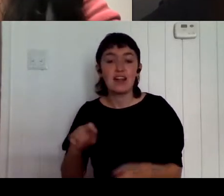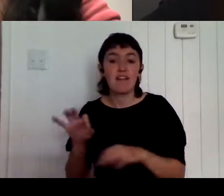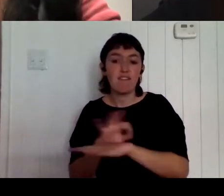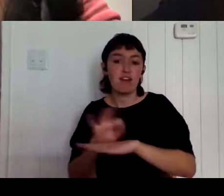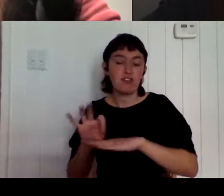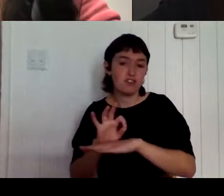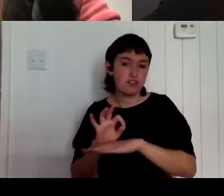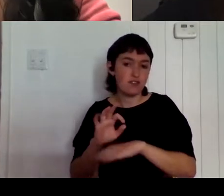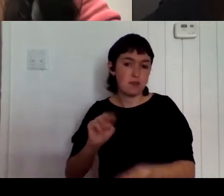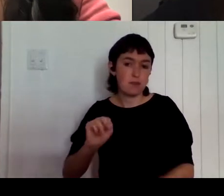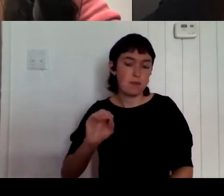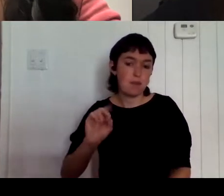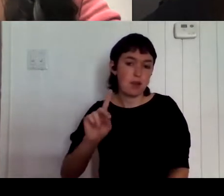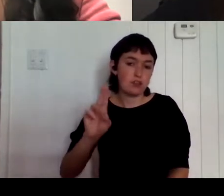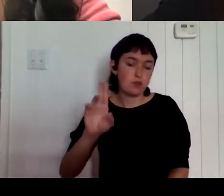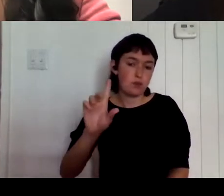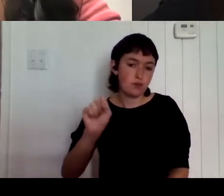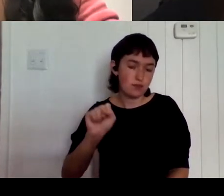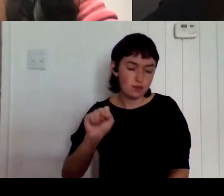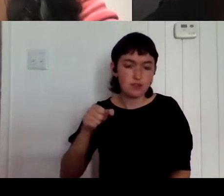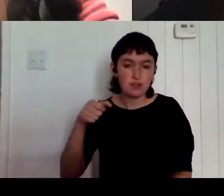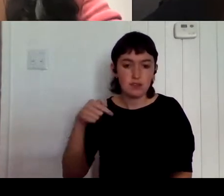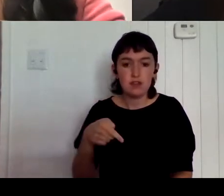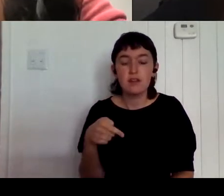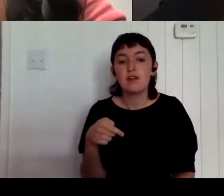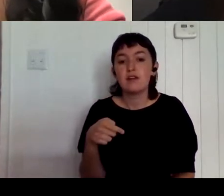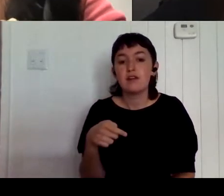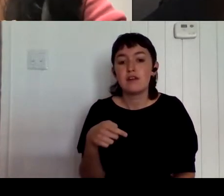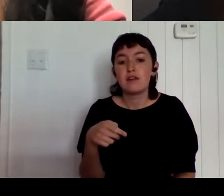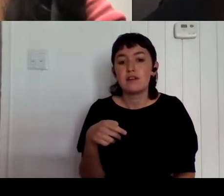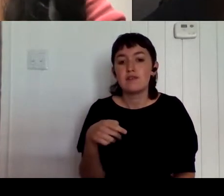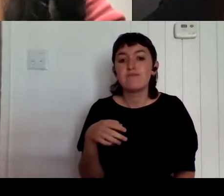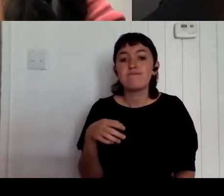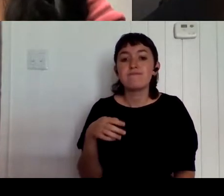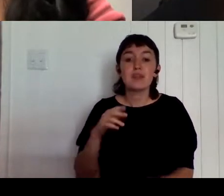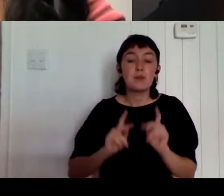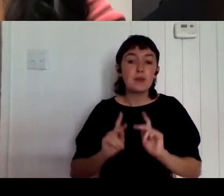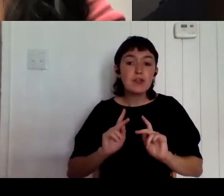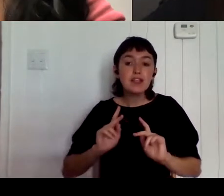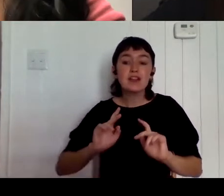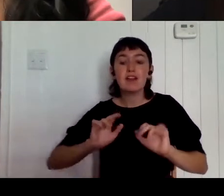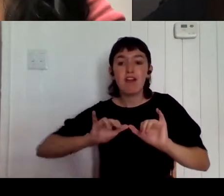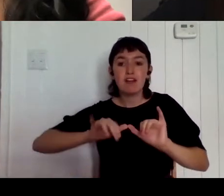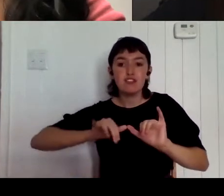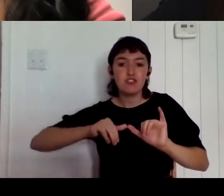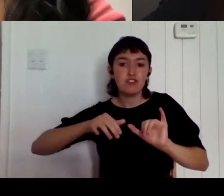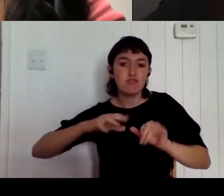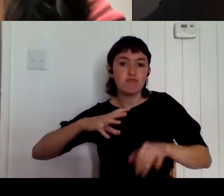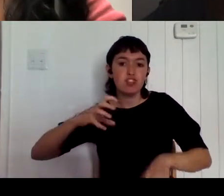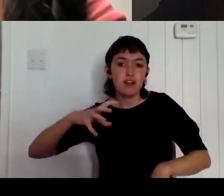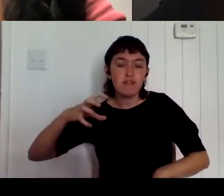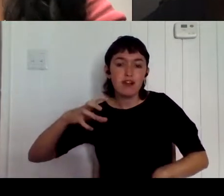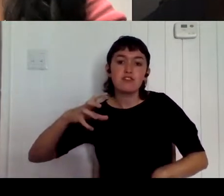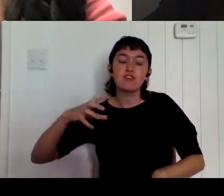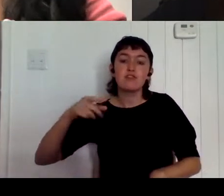is people have engineered these jellyfish to be transgenic where they have a way to